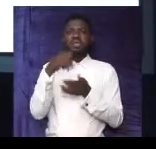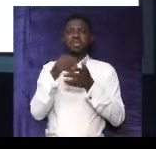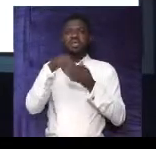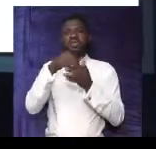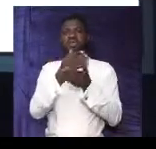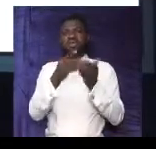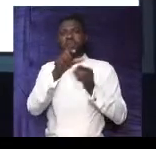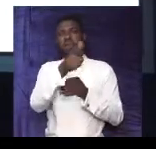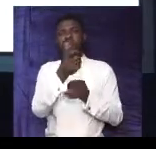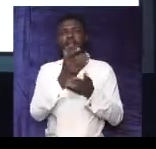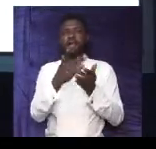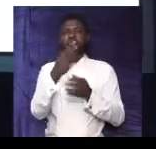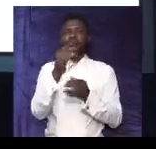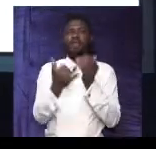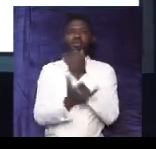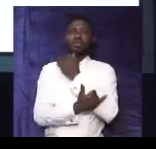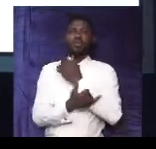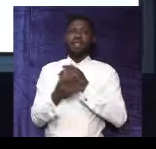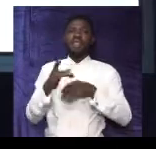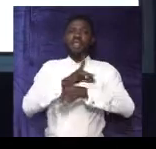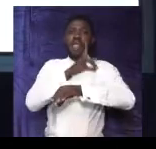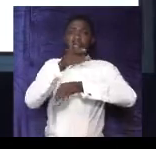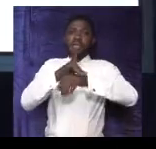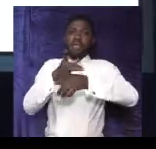other countries. So earthquake is